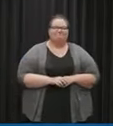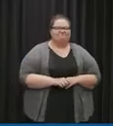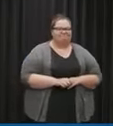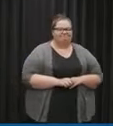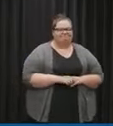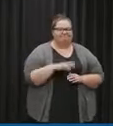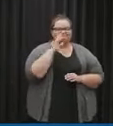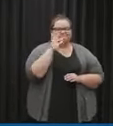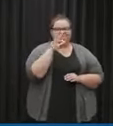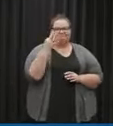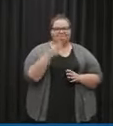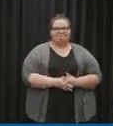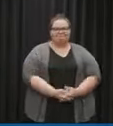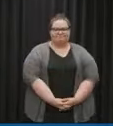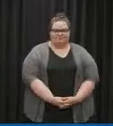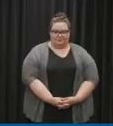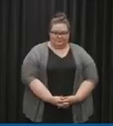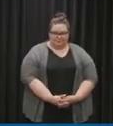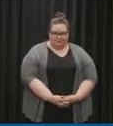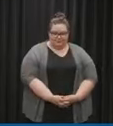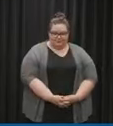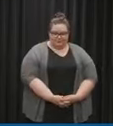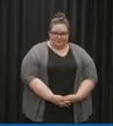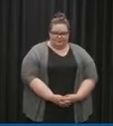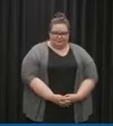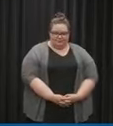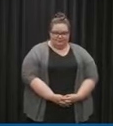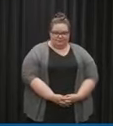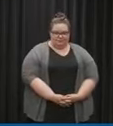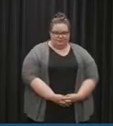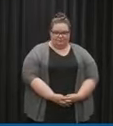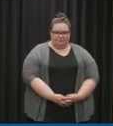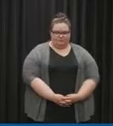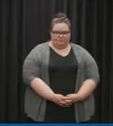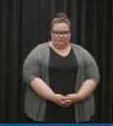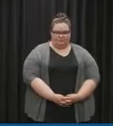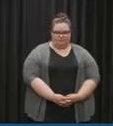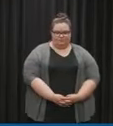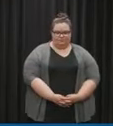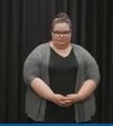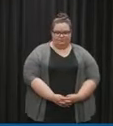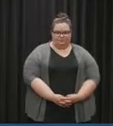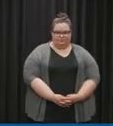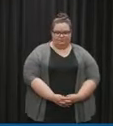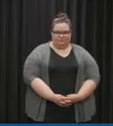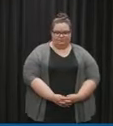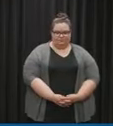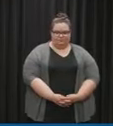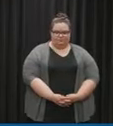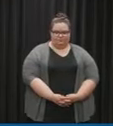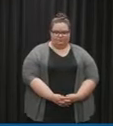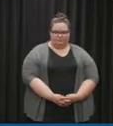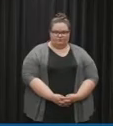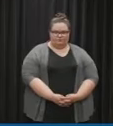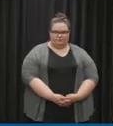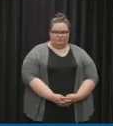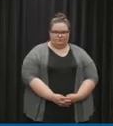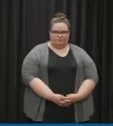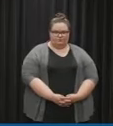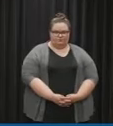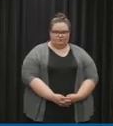Il y avait un rapport en 2017. There was a report in 2017, and it was by